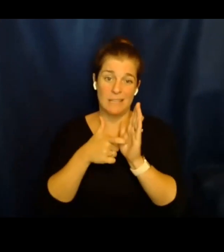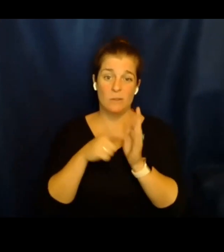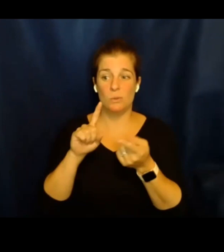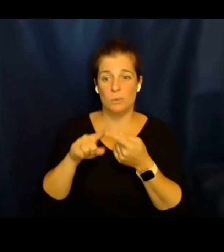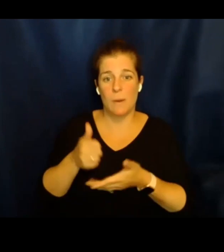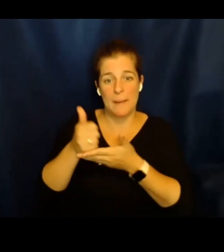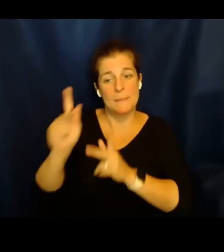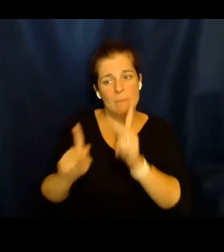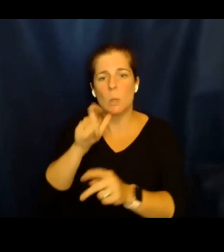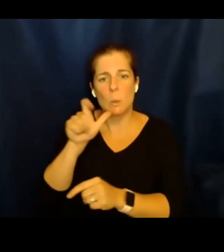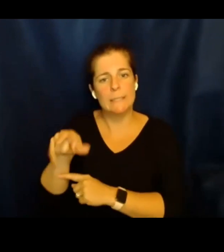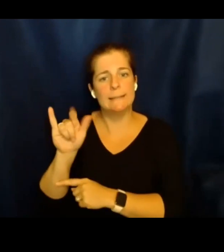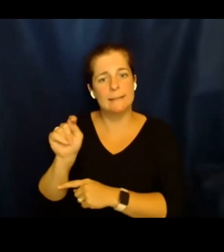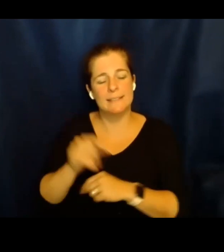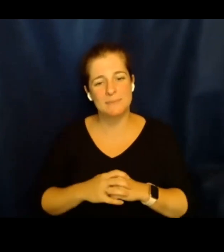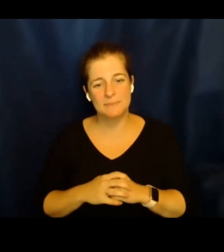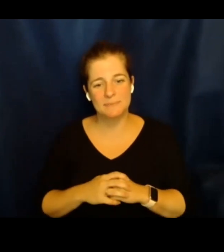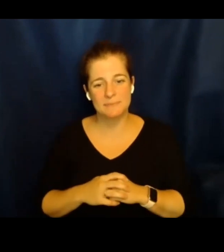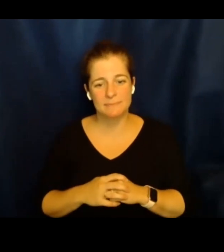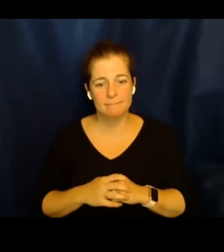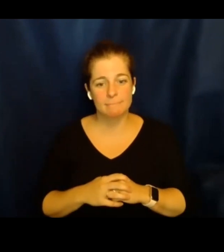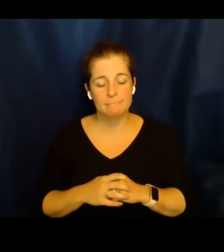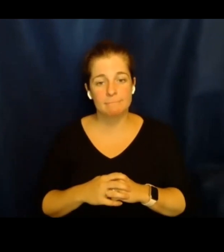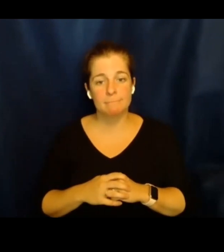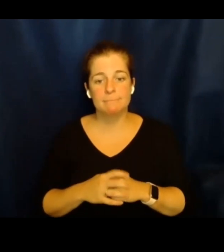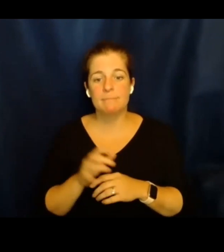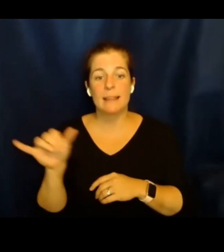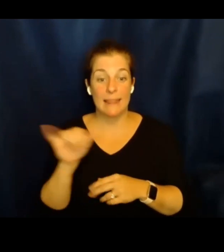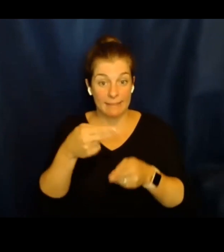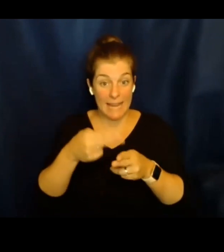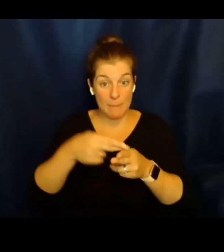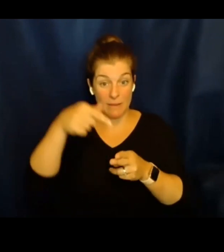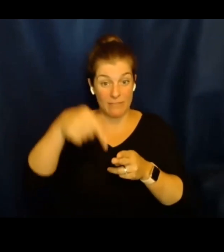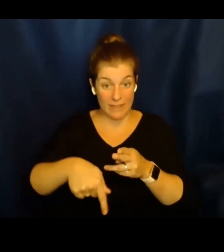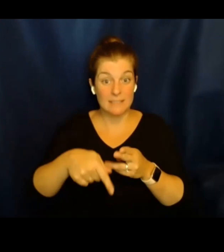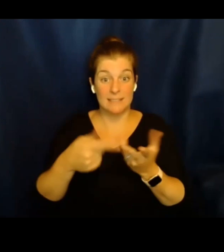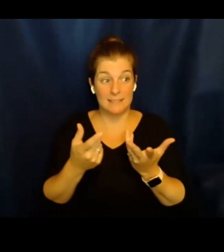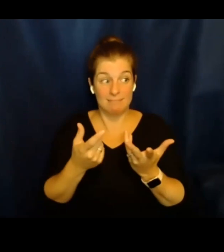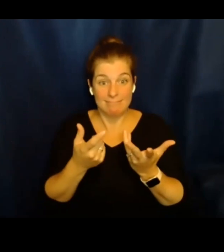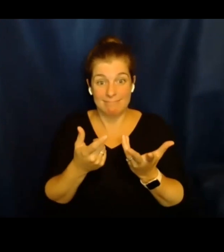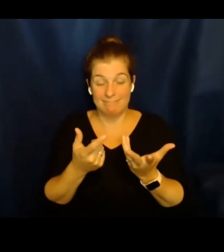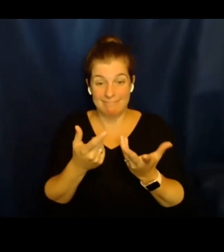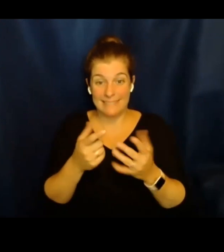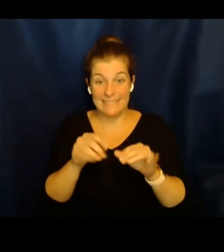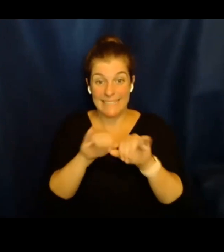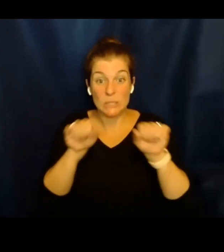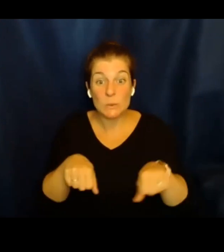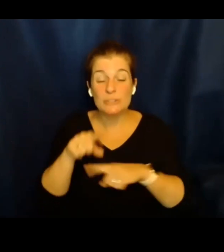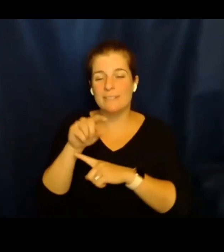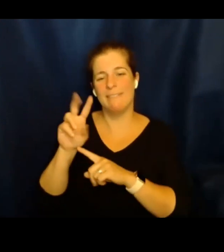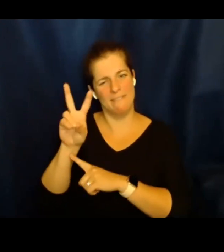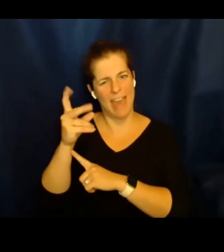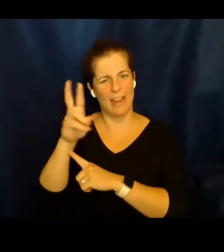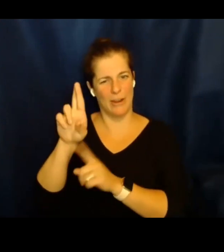need. Just like the name of this institution, Valor, how to bring back that